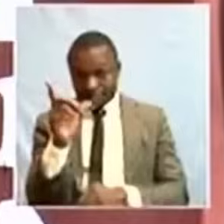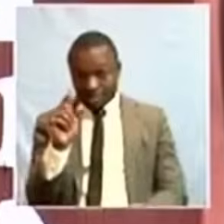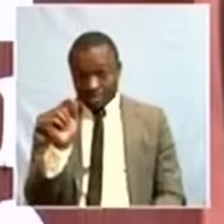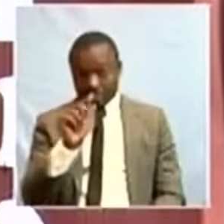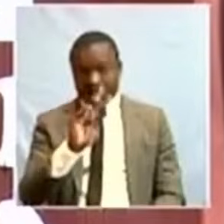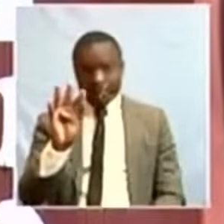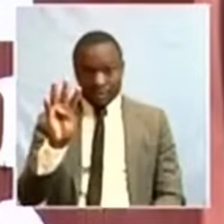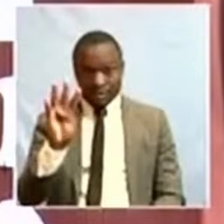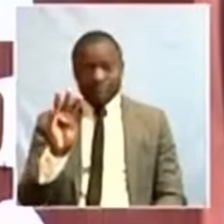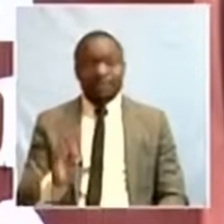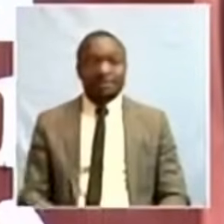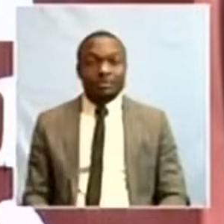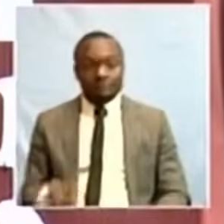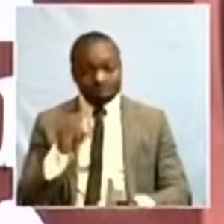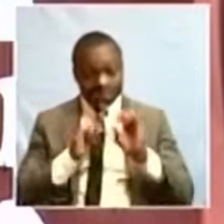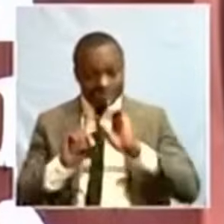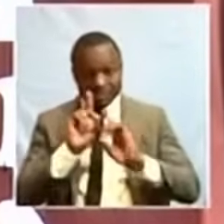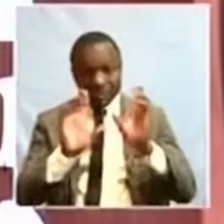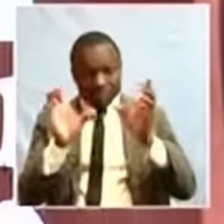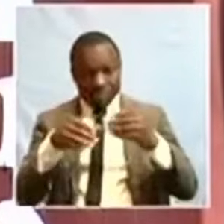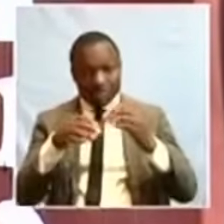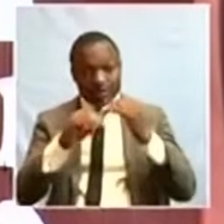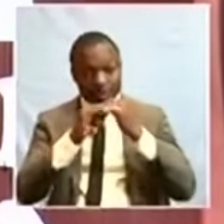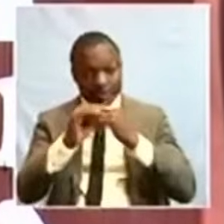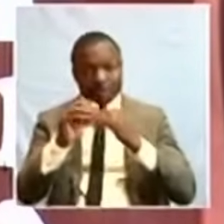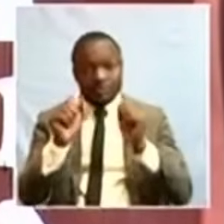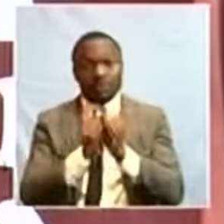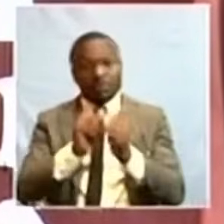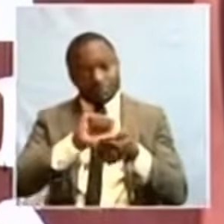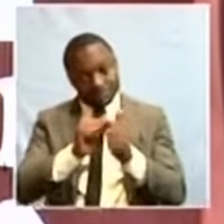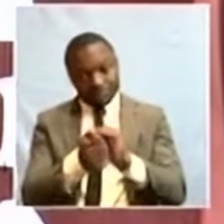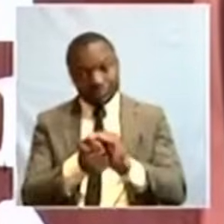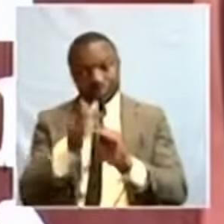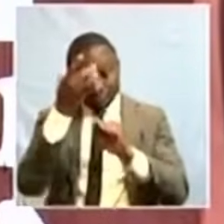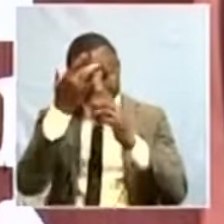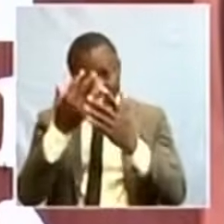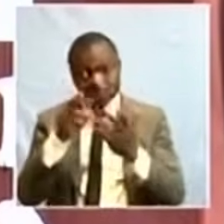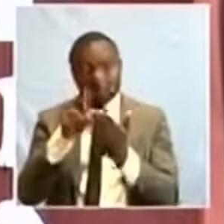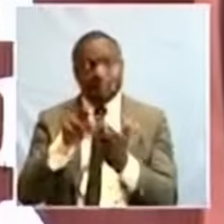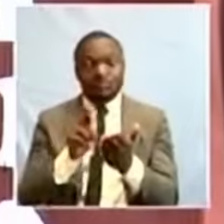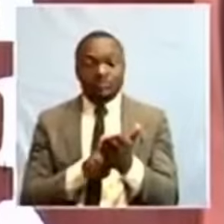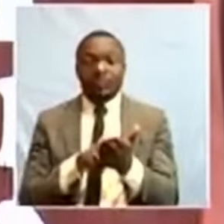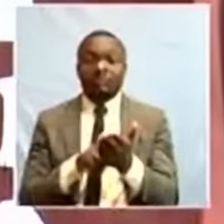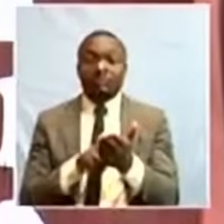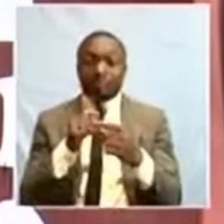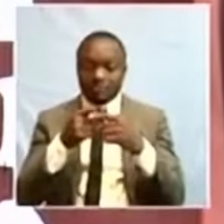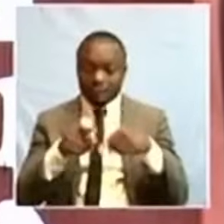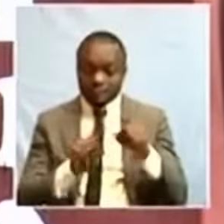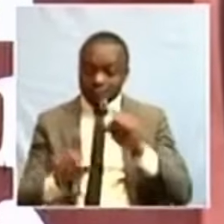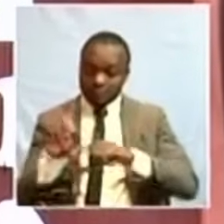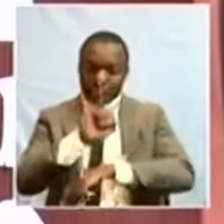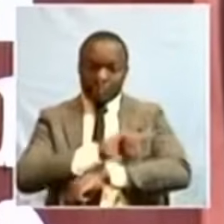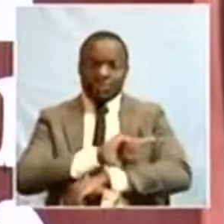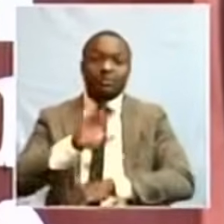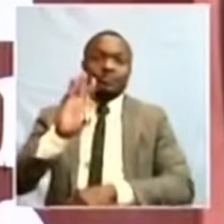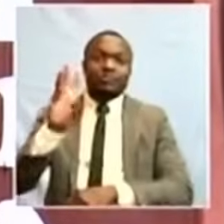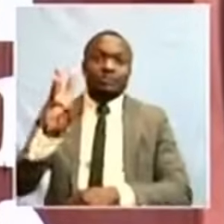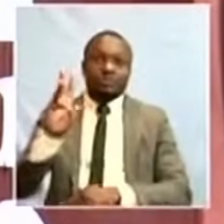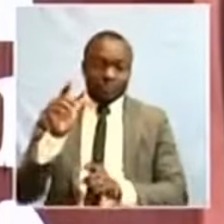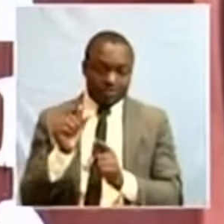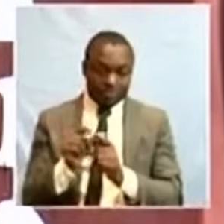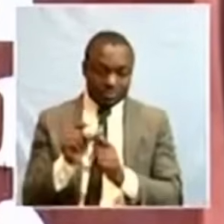2024 was considered at committee stage with amendments, and we expect the report to be considered today, 6th